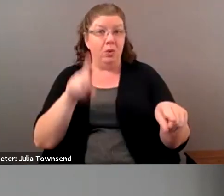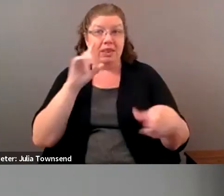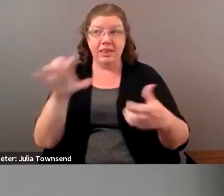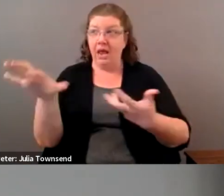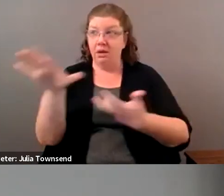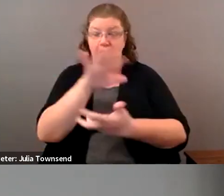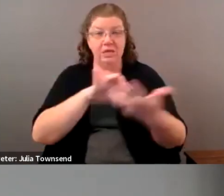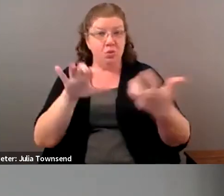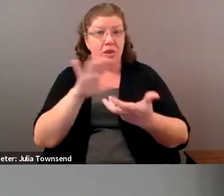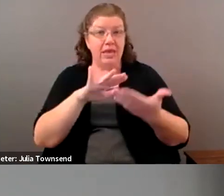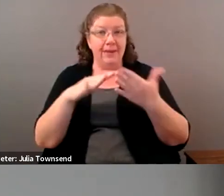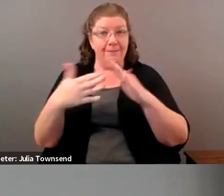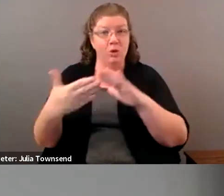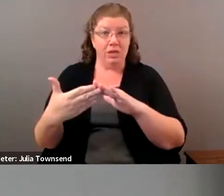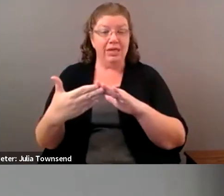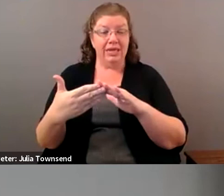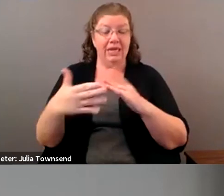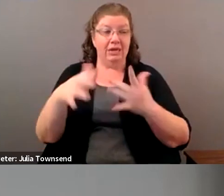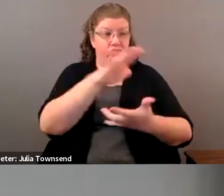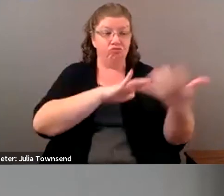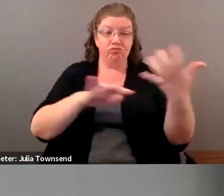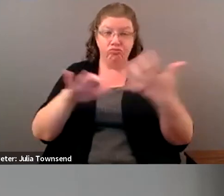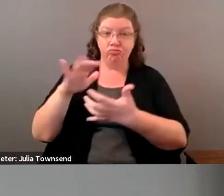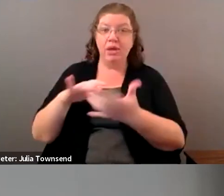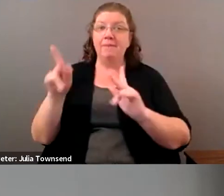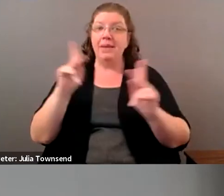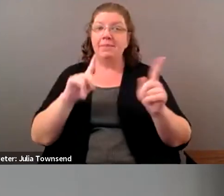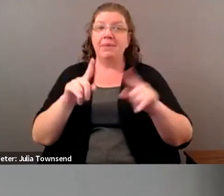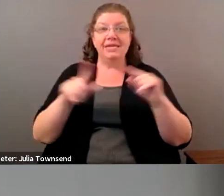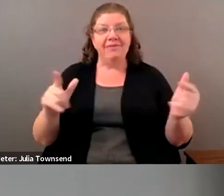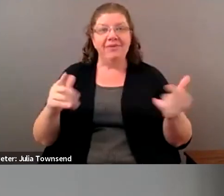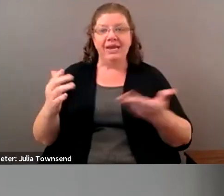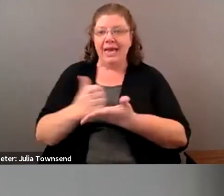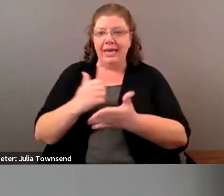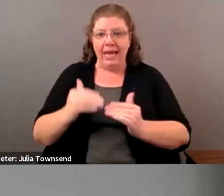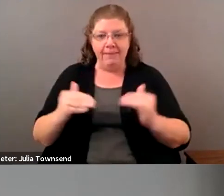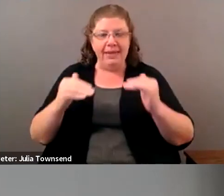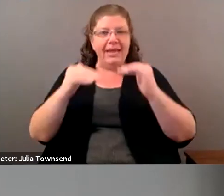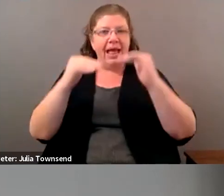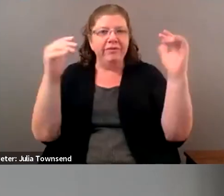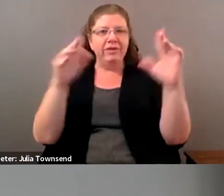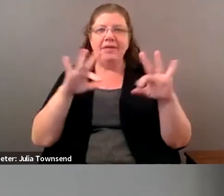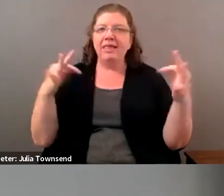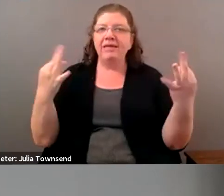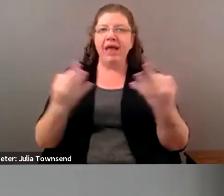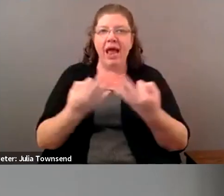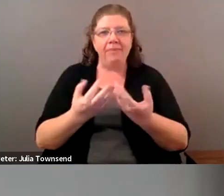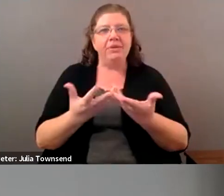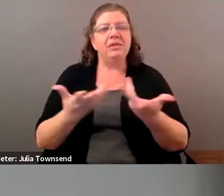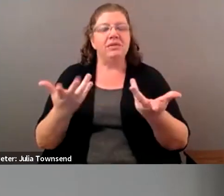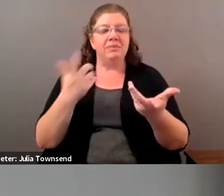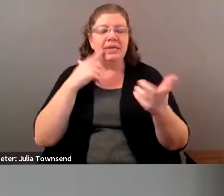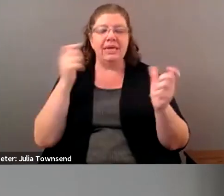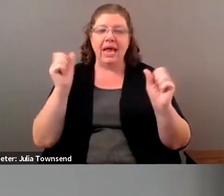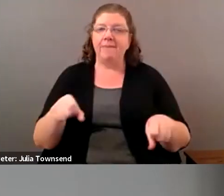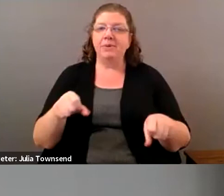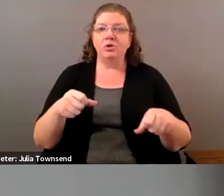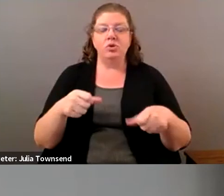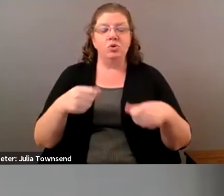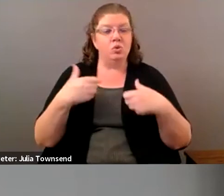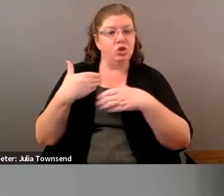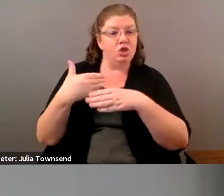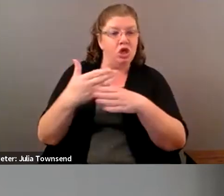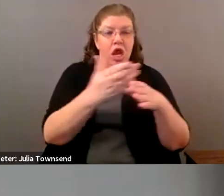the community, of folks of different incomes and the families being able to share in